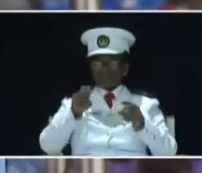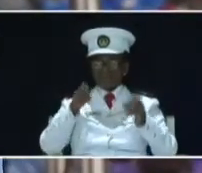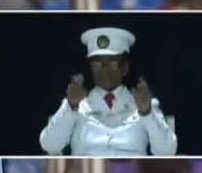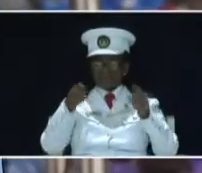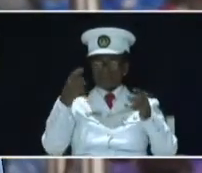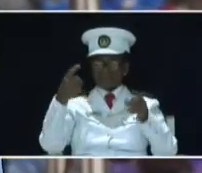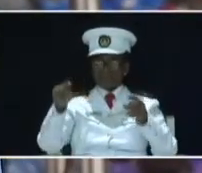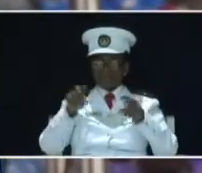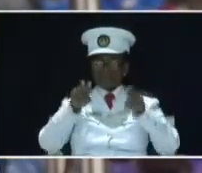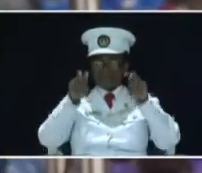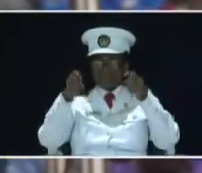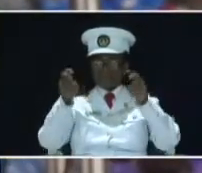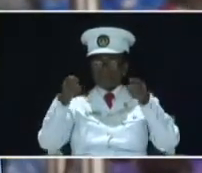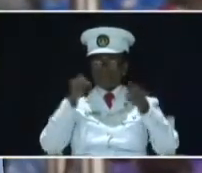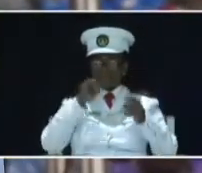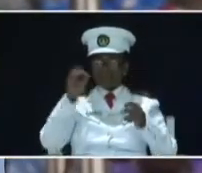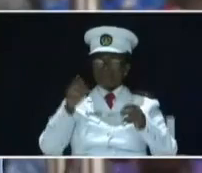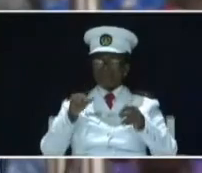of Fire.